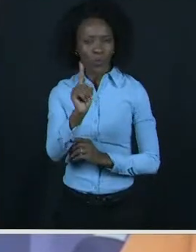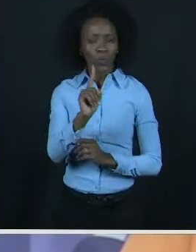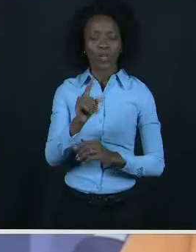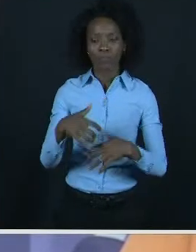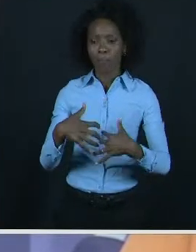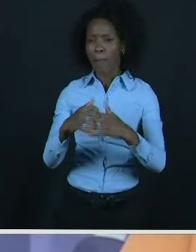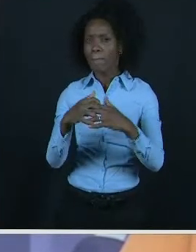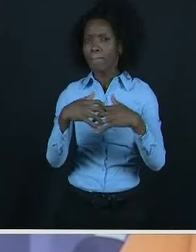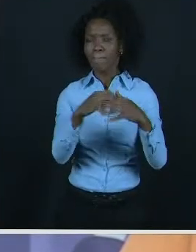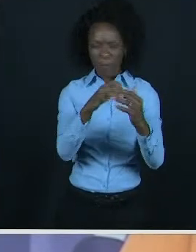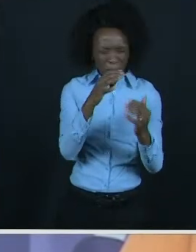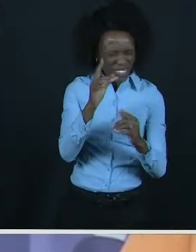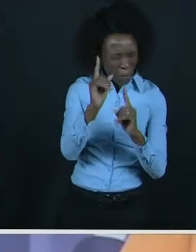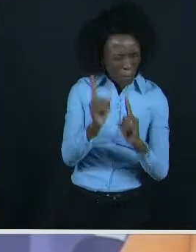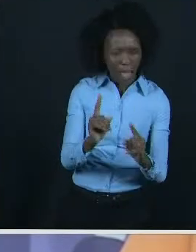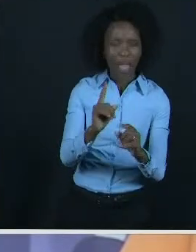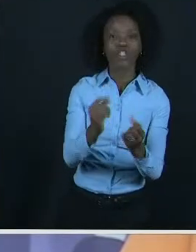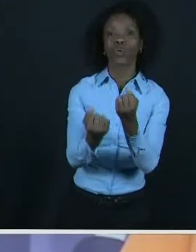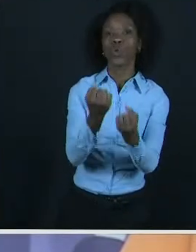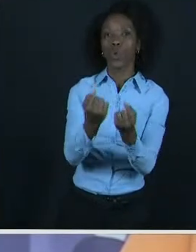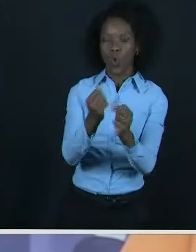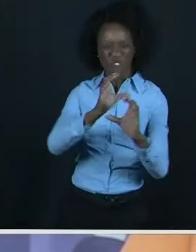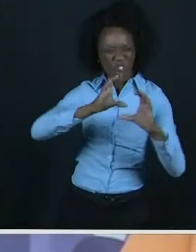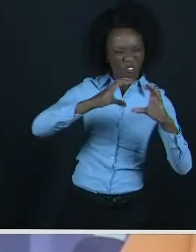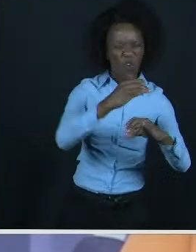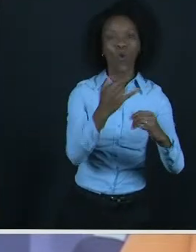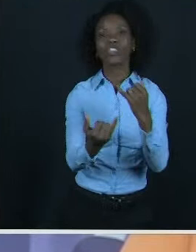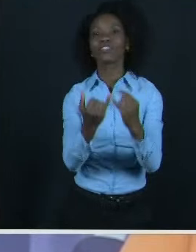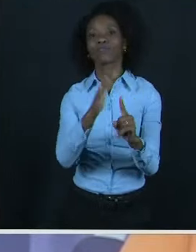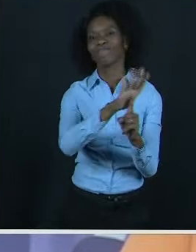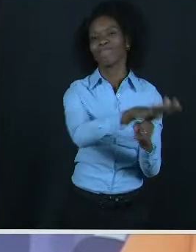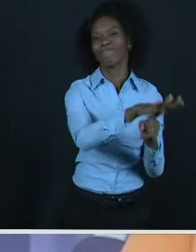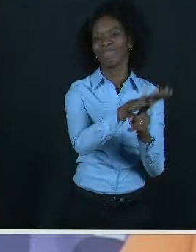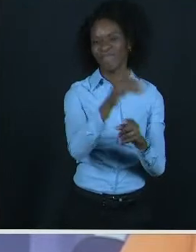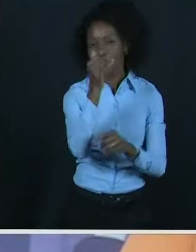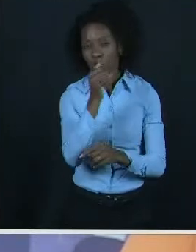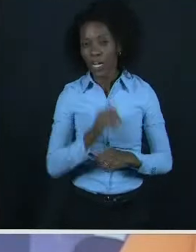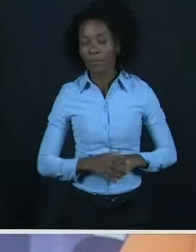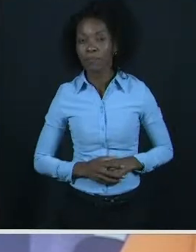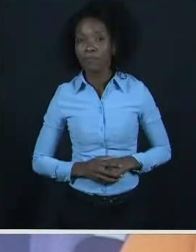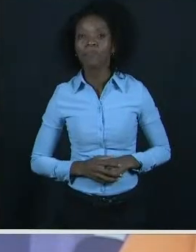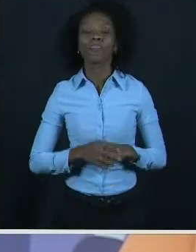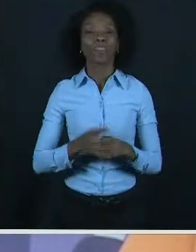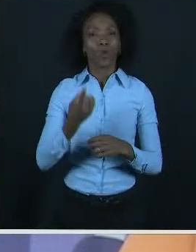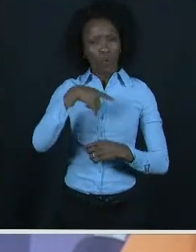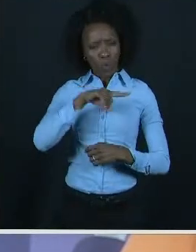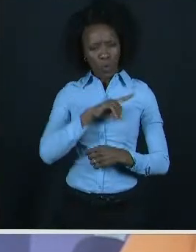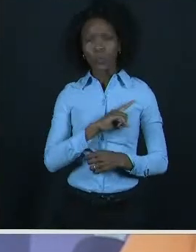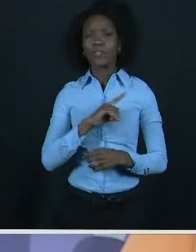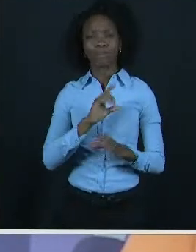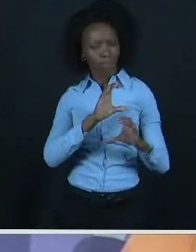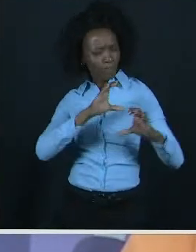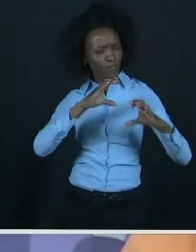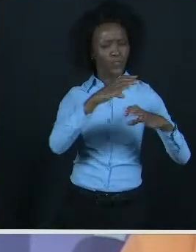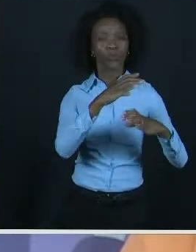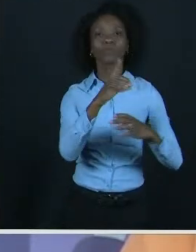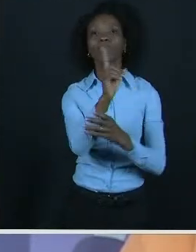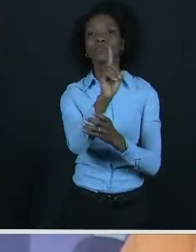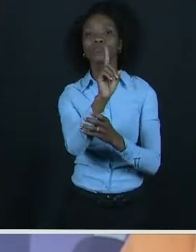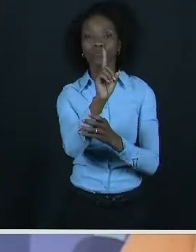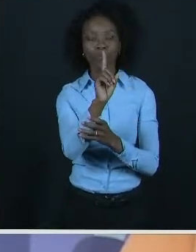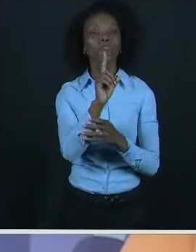with sexual offences. We have prioritized support for survivors through